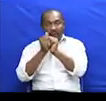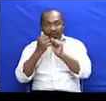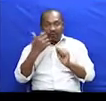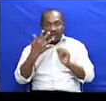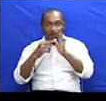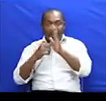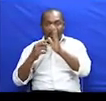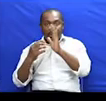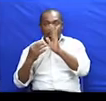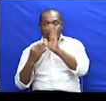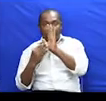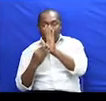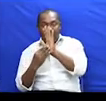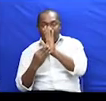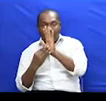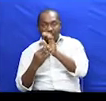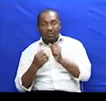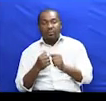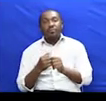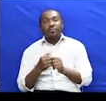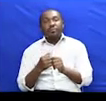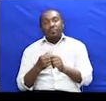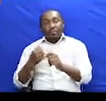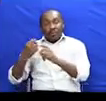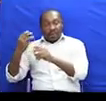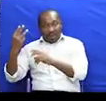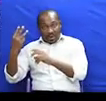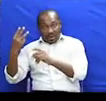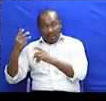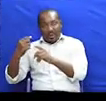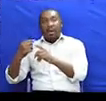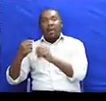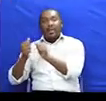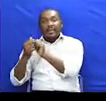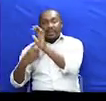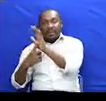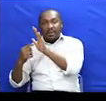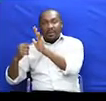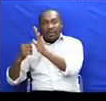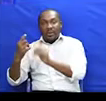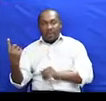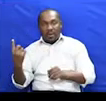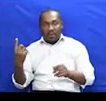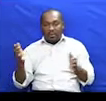15.9 plus 15.9. For experiment 3, it is 16.1.